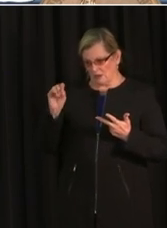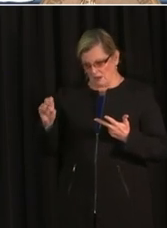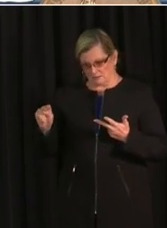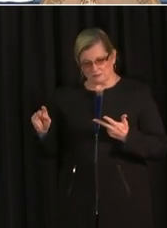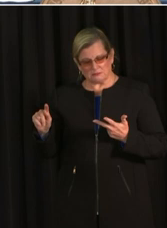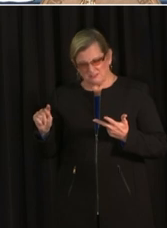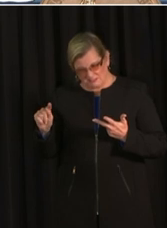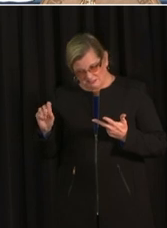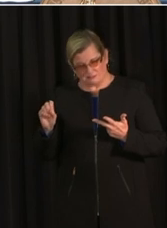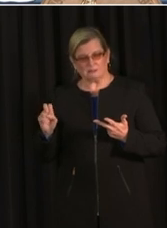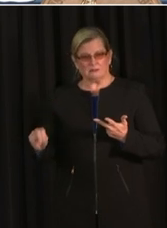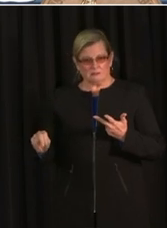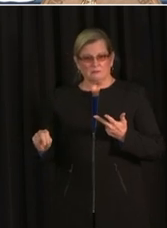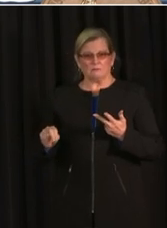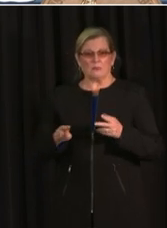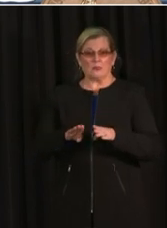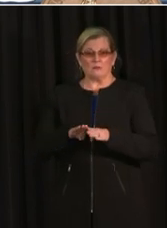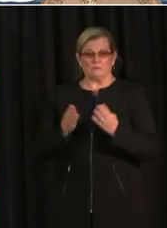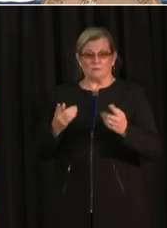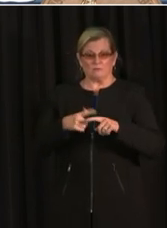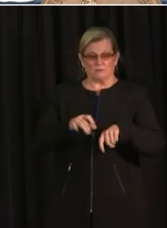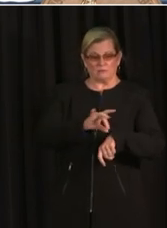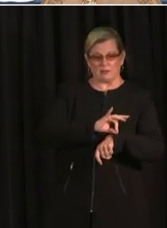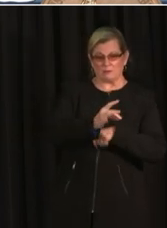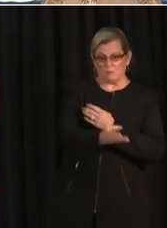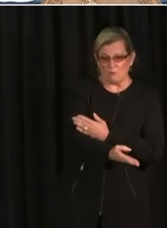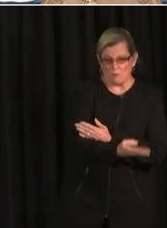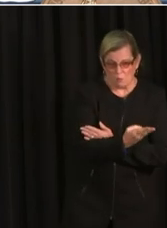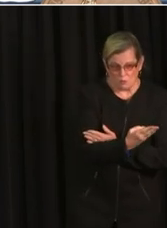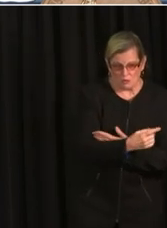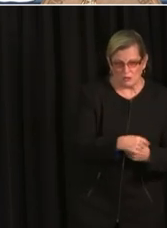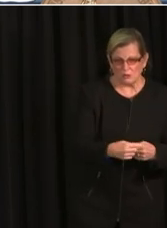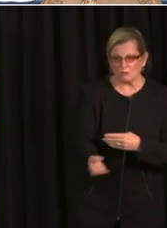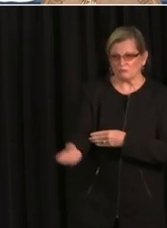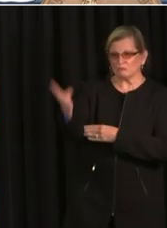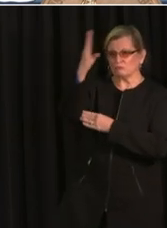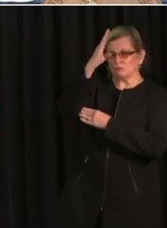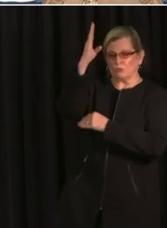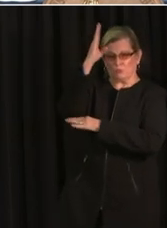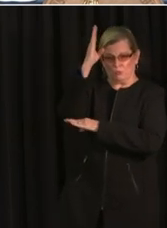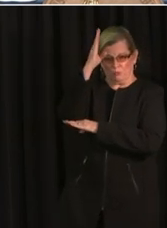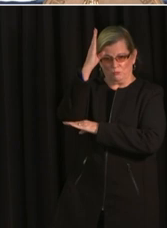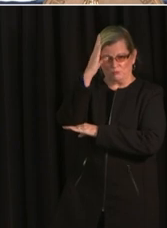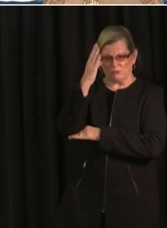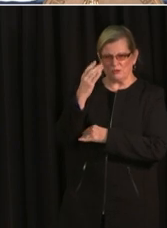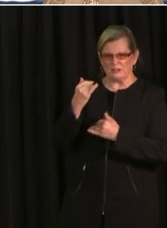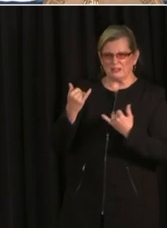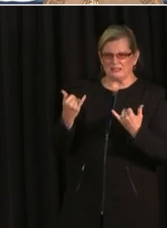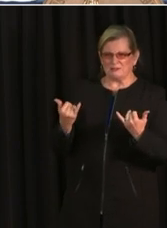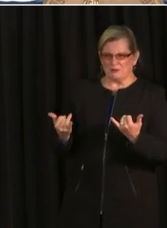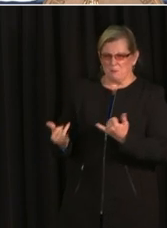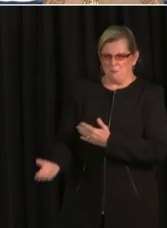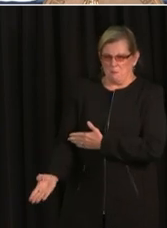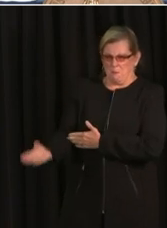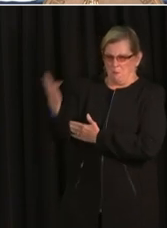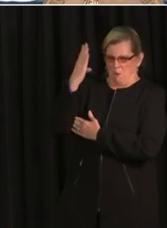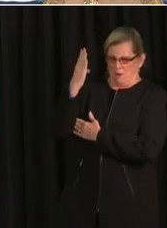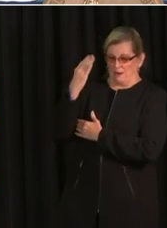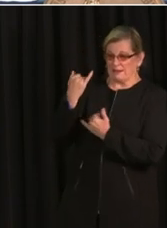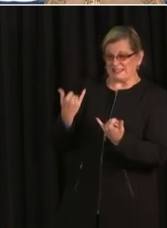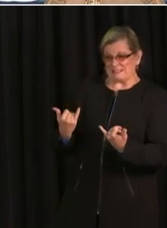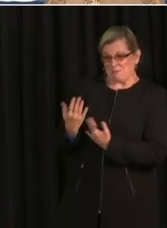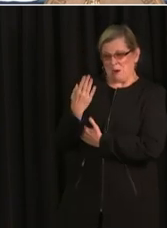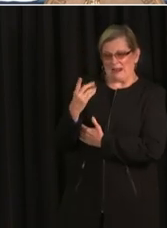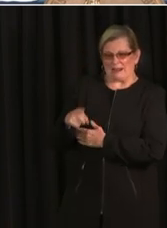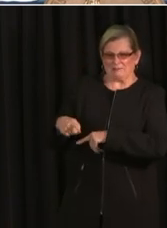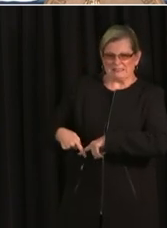a.m. until noon. This morning, however, those sites won't be available because